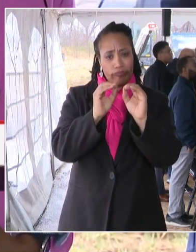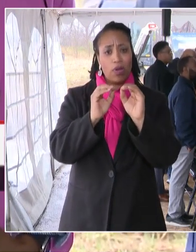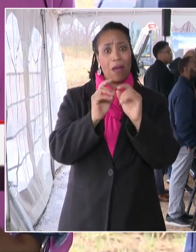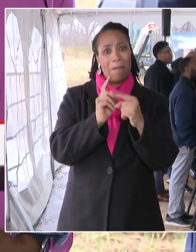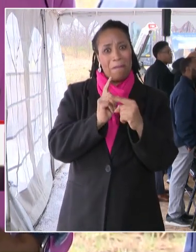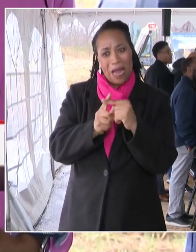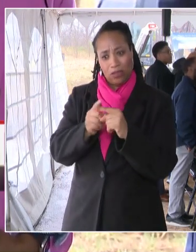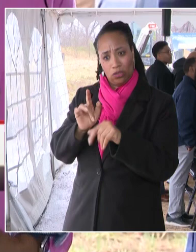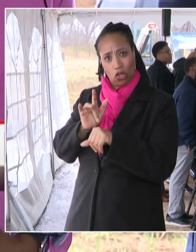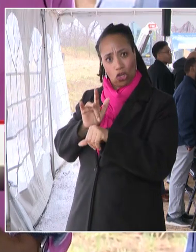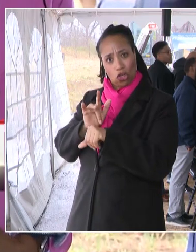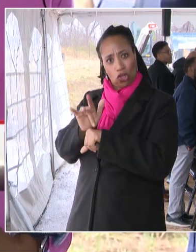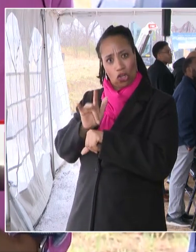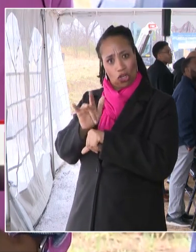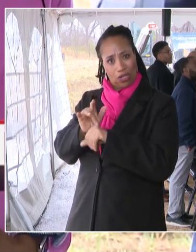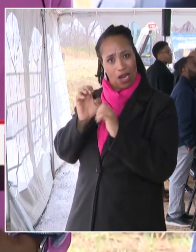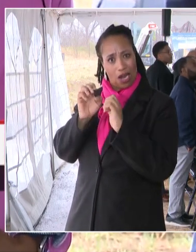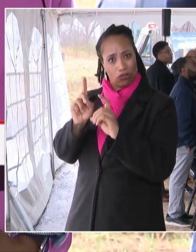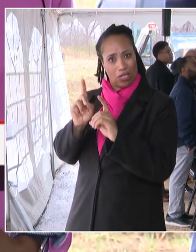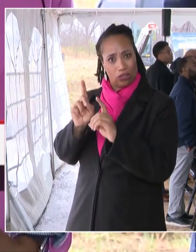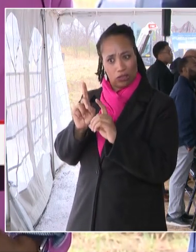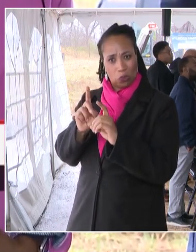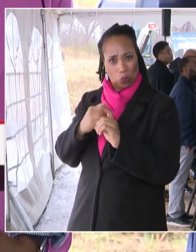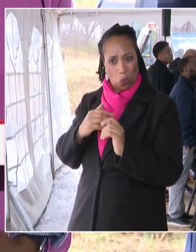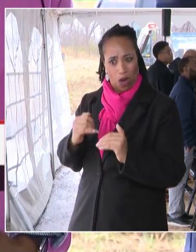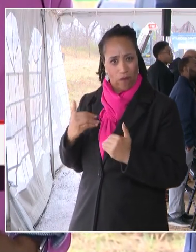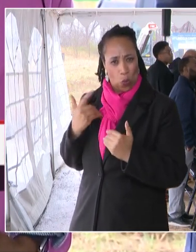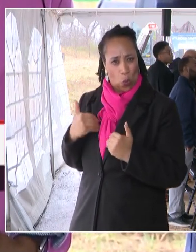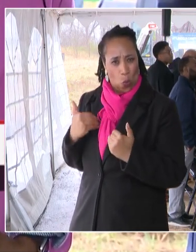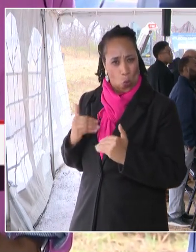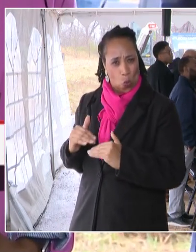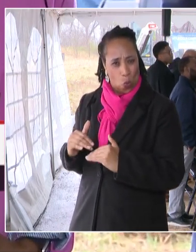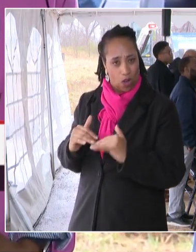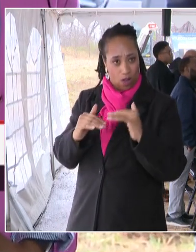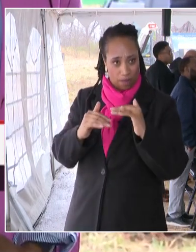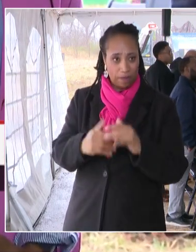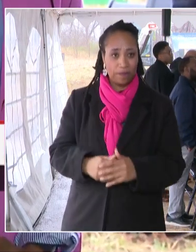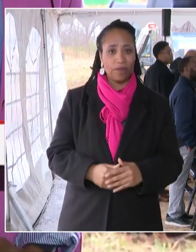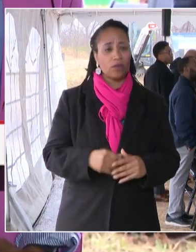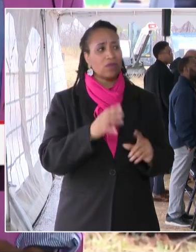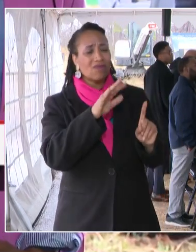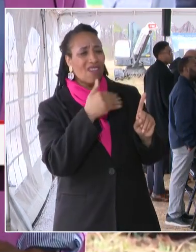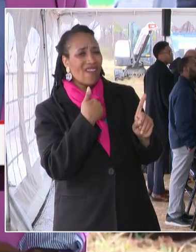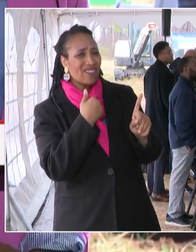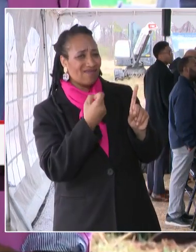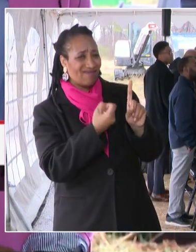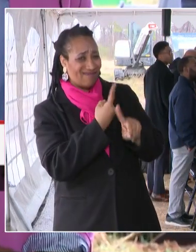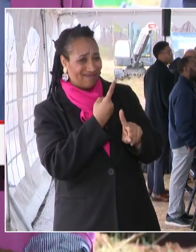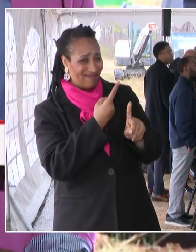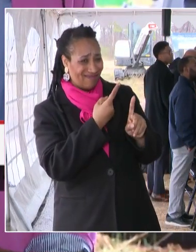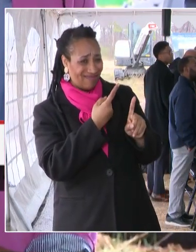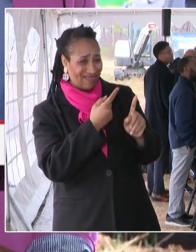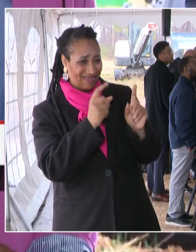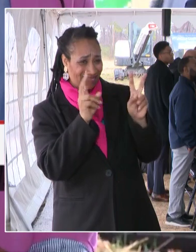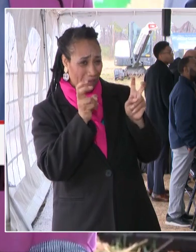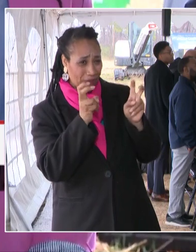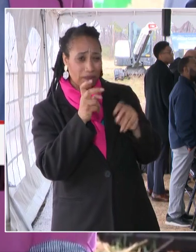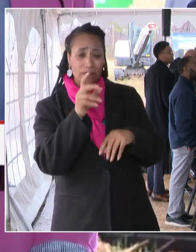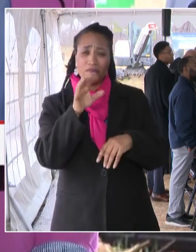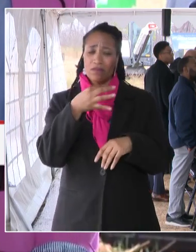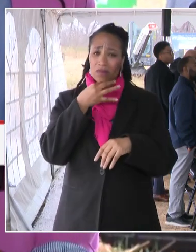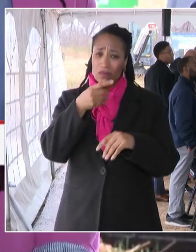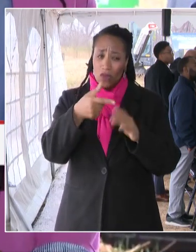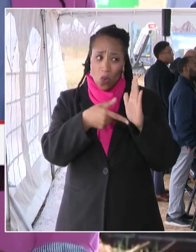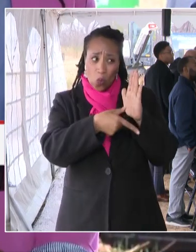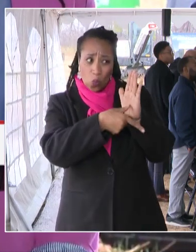if we're good Sure. with that, is just I didn't know if you had a chance to review the bill being proposed by Brooke Pinto to merge the violence